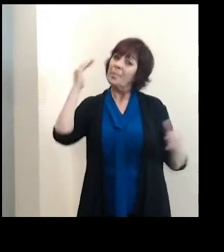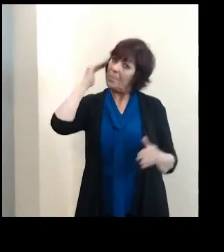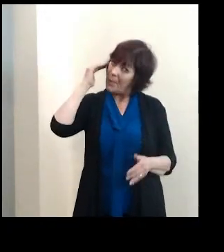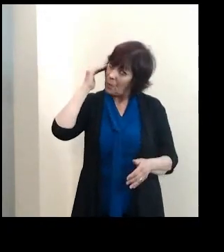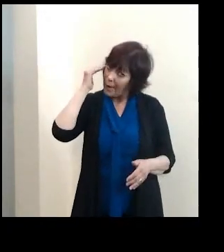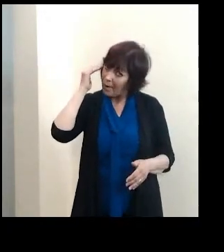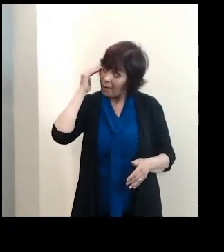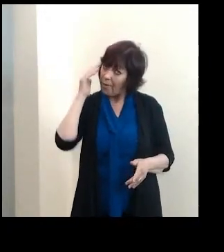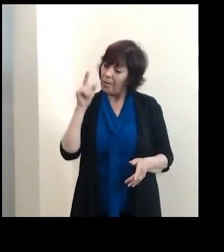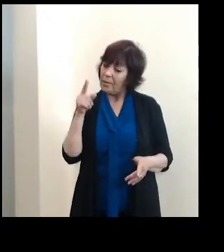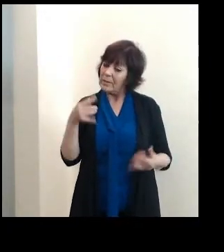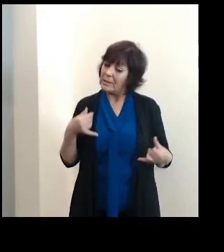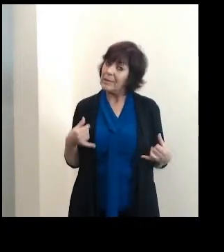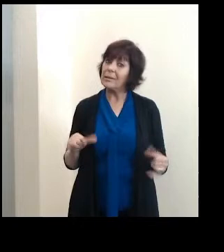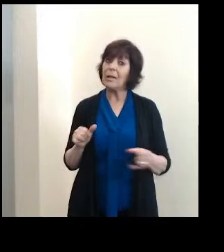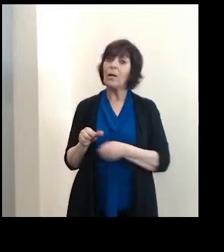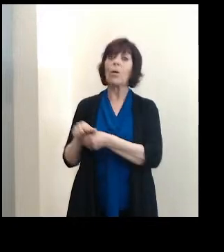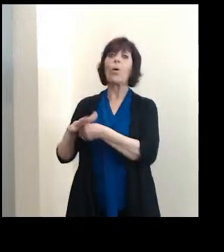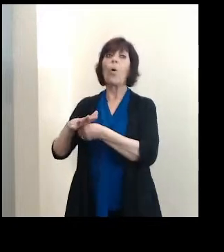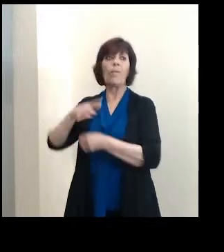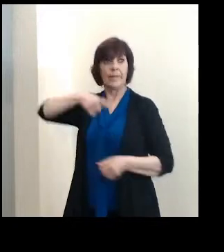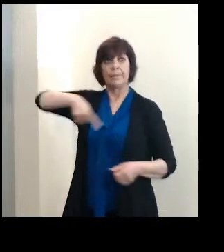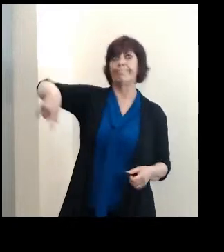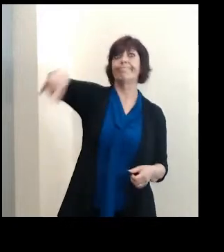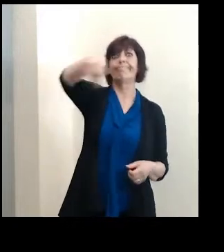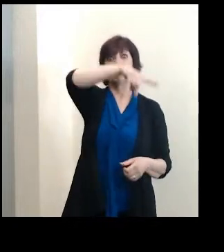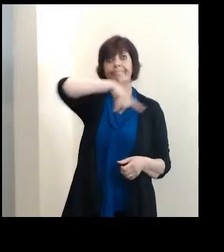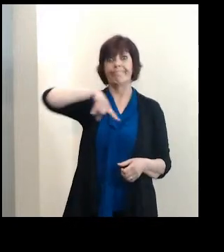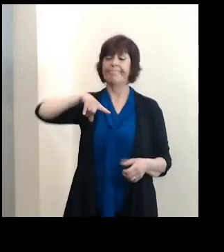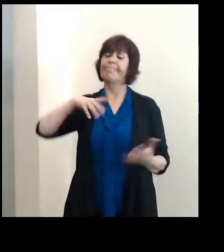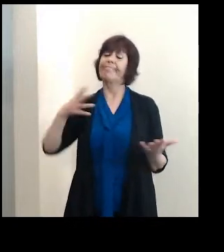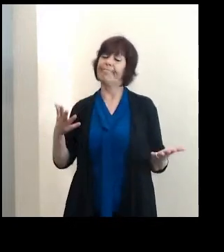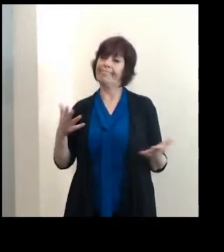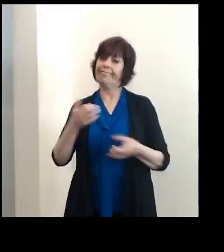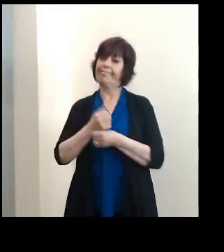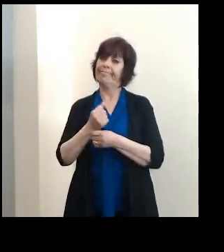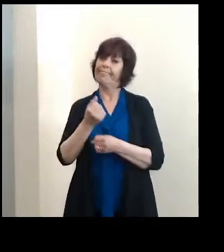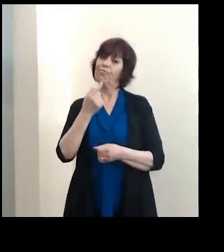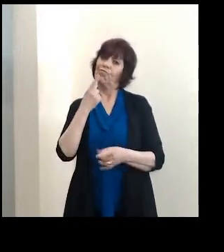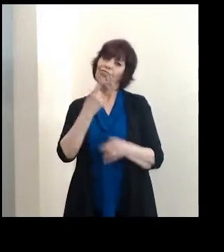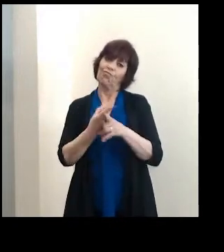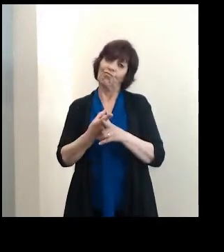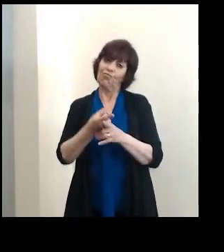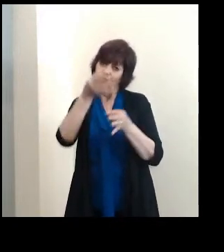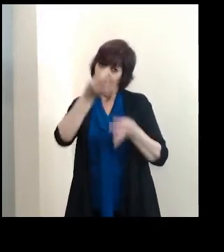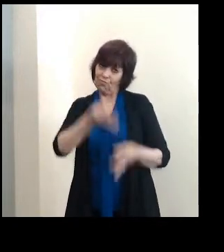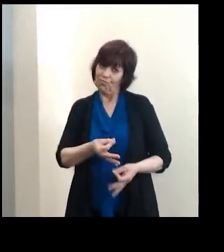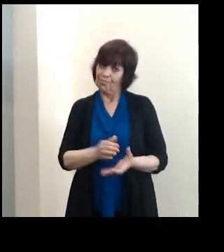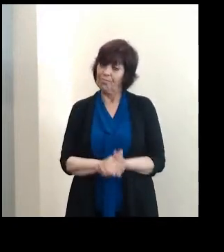there's still a lot of COVID-19 in our area, and they should act accordingly. Thanks.